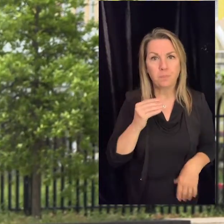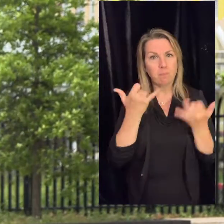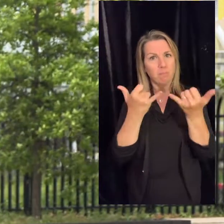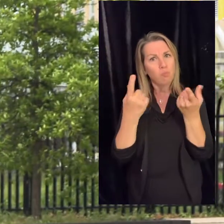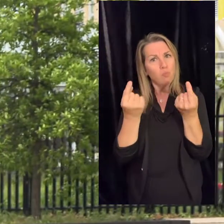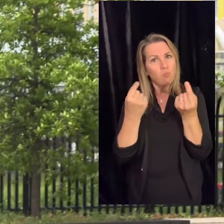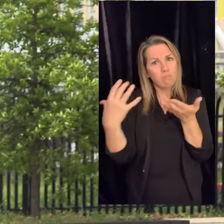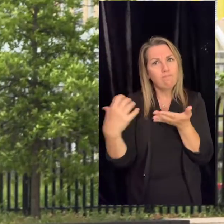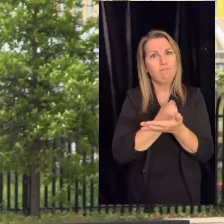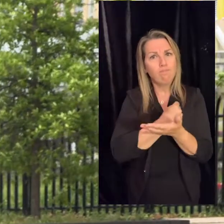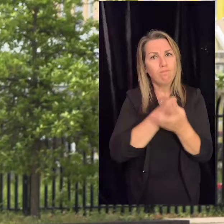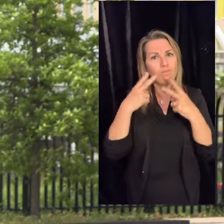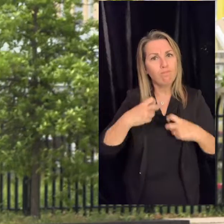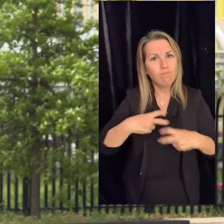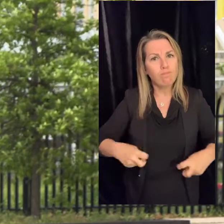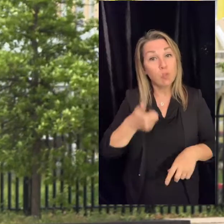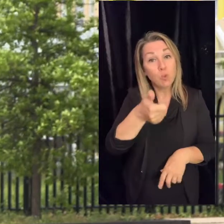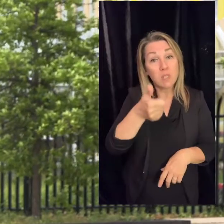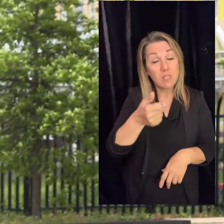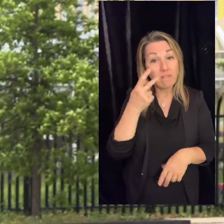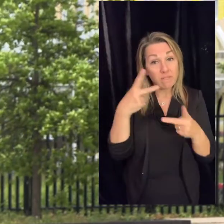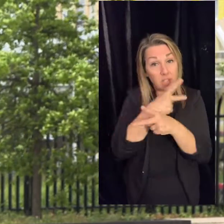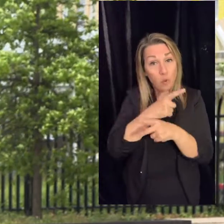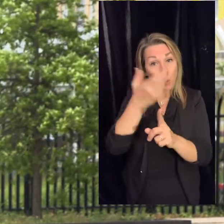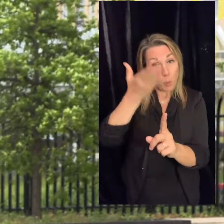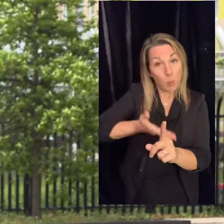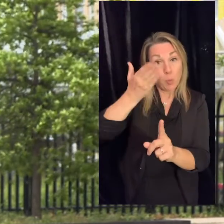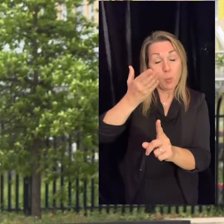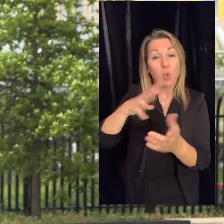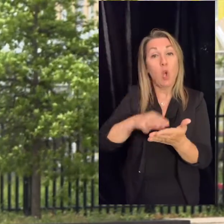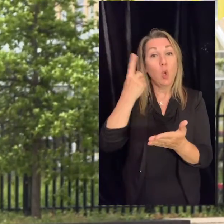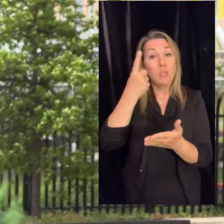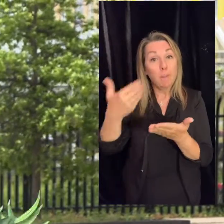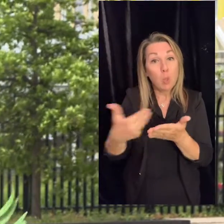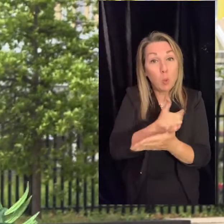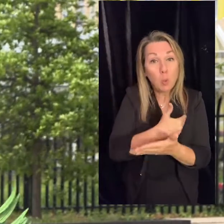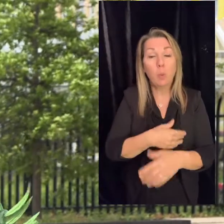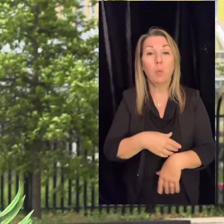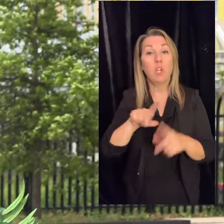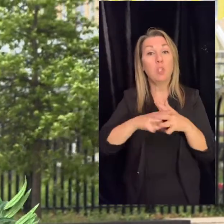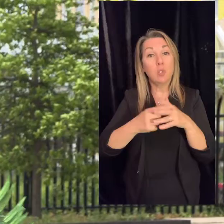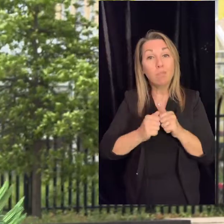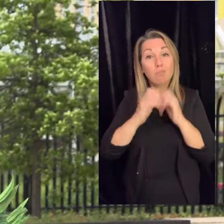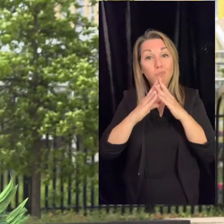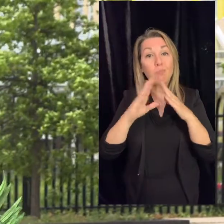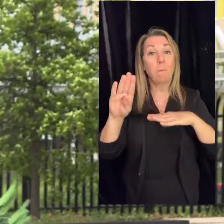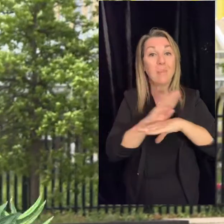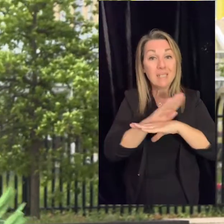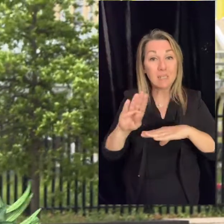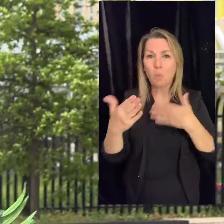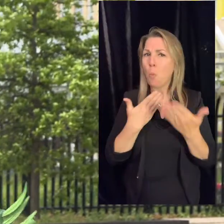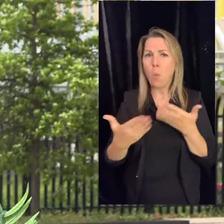this time to find yourself and see who you truly are. Learn a new skill. Start that business. But whatever you